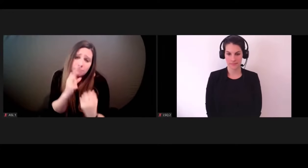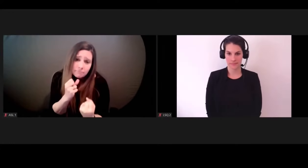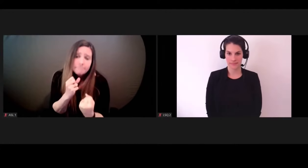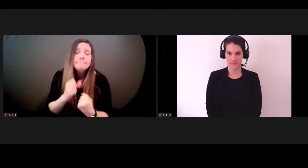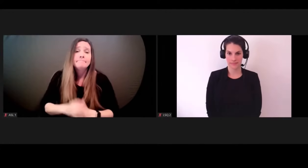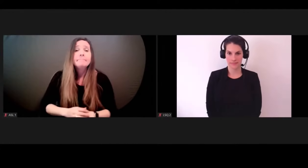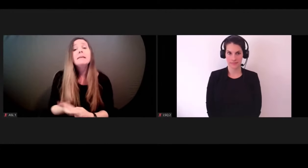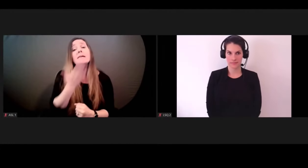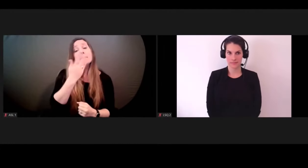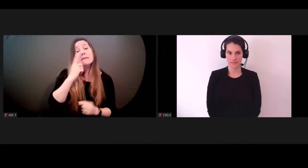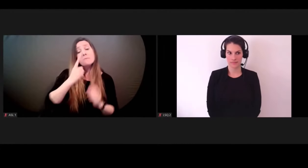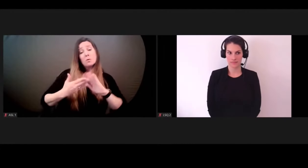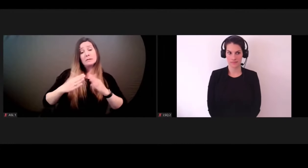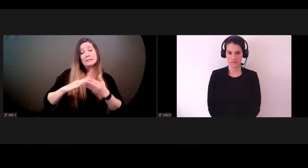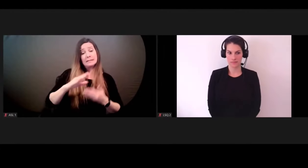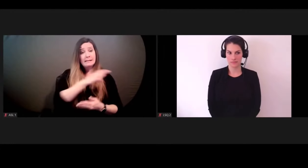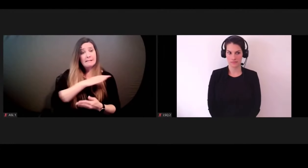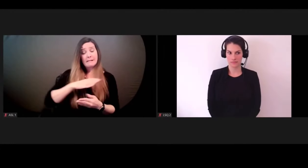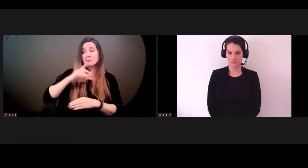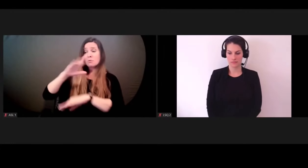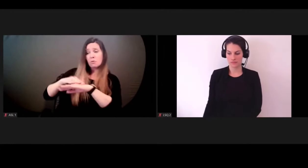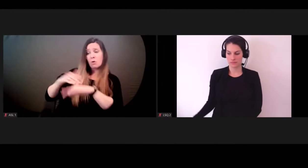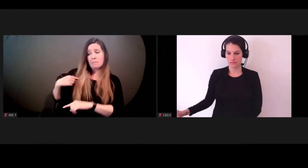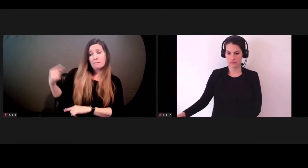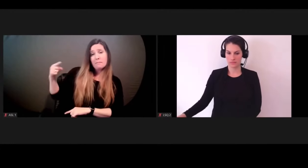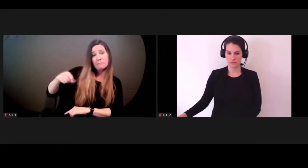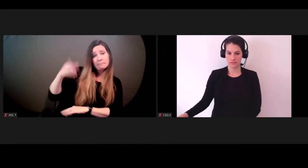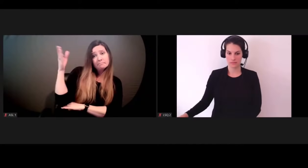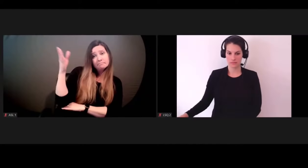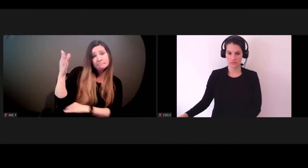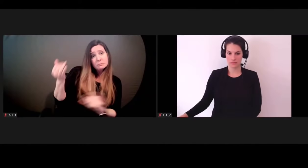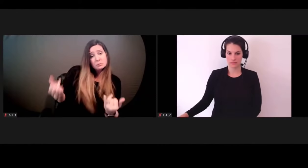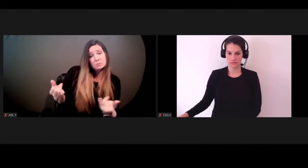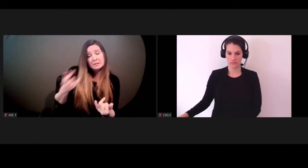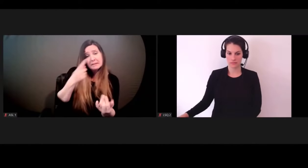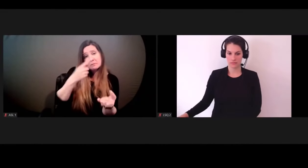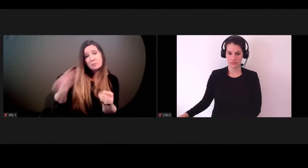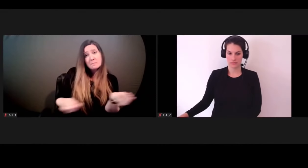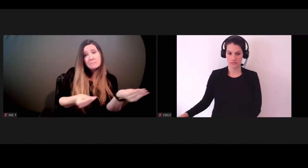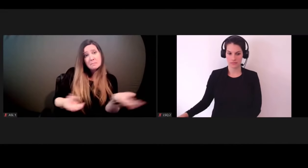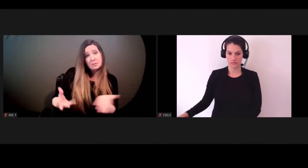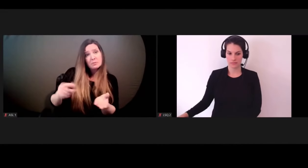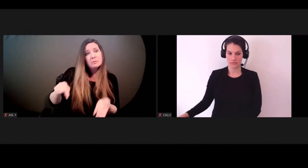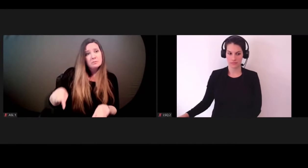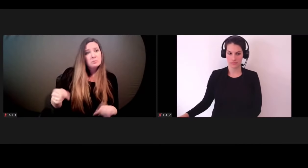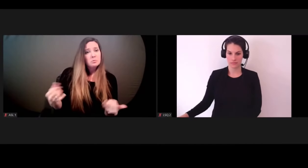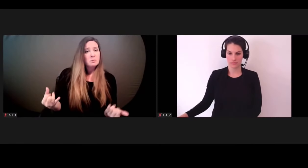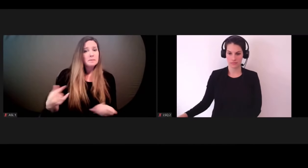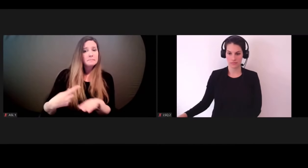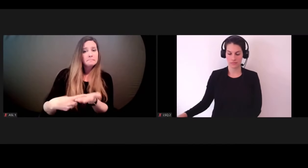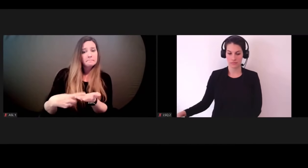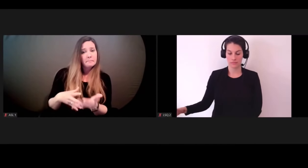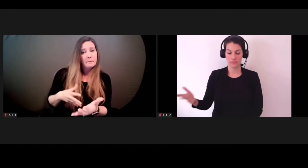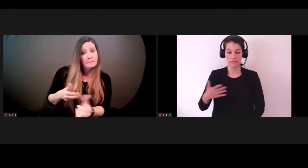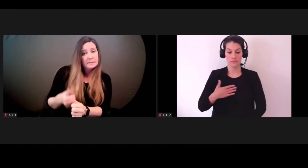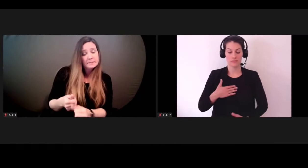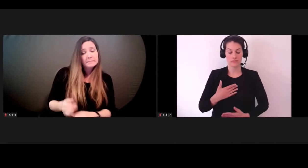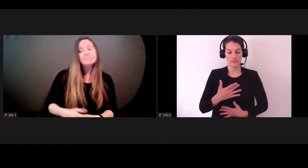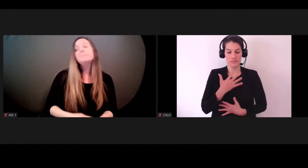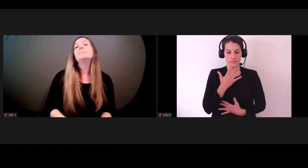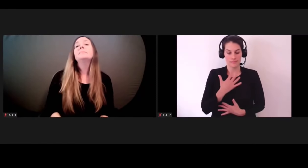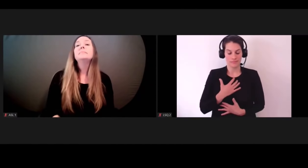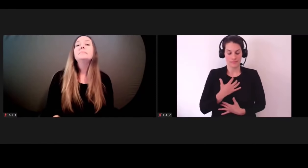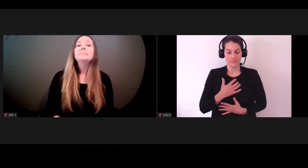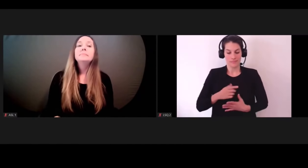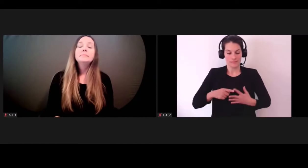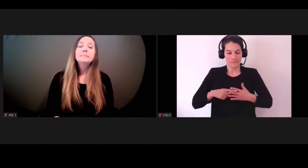for having me here today to deliver and to moderate this important update. Je tiens à débuter par une